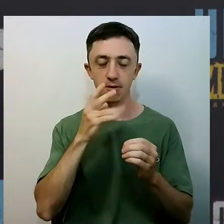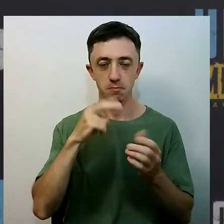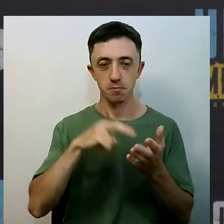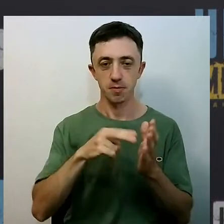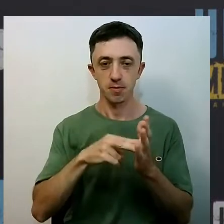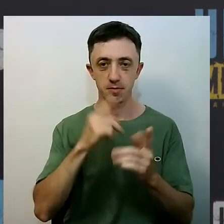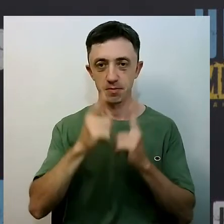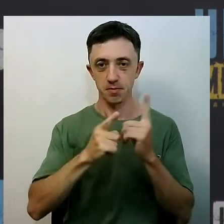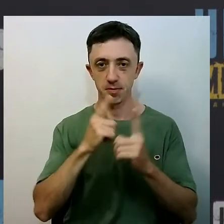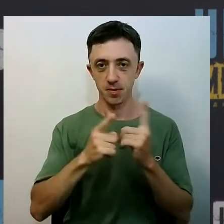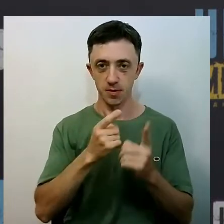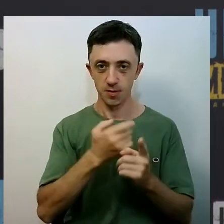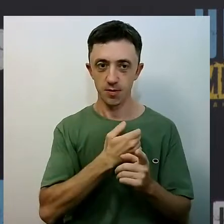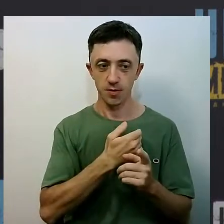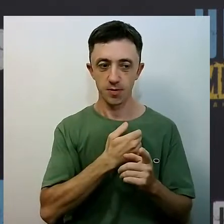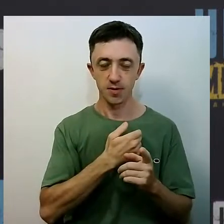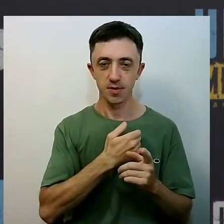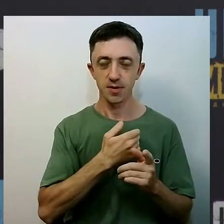years.